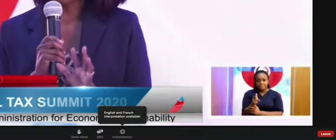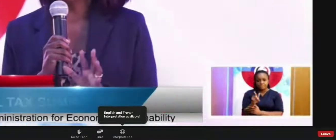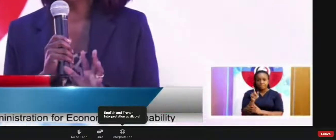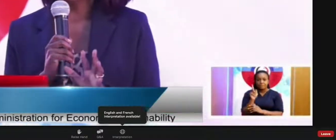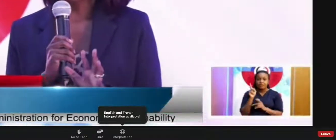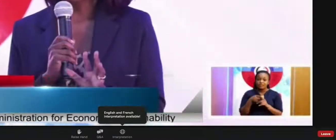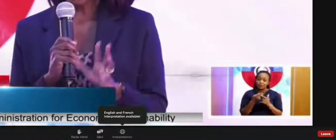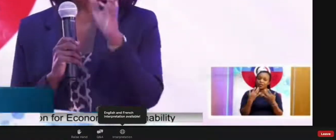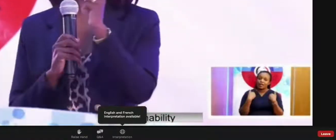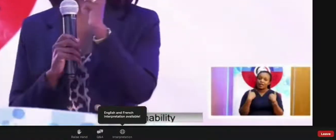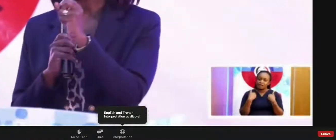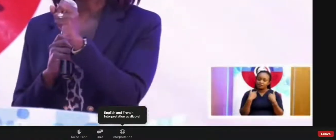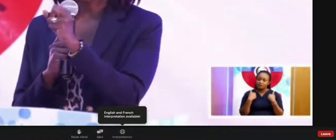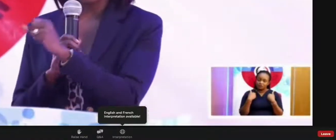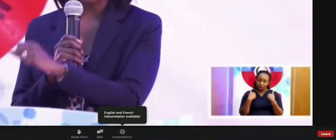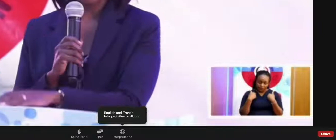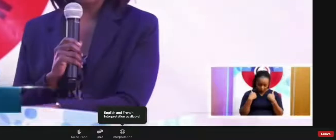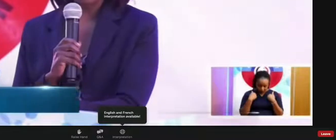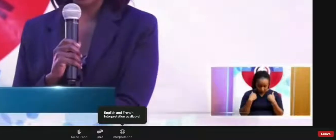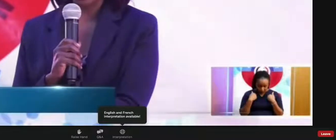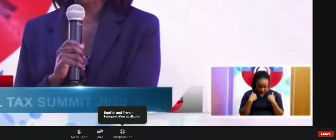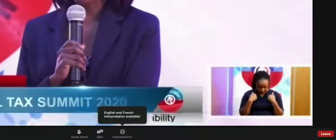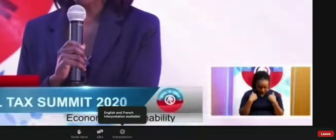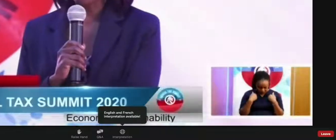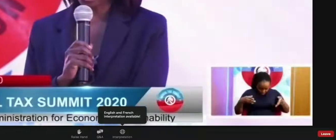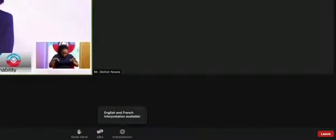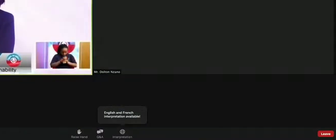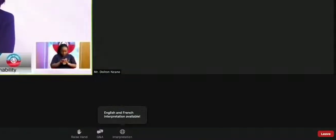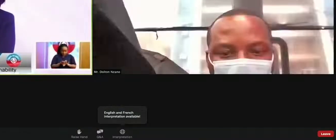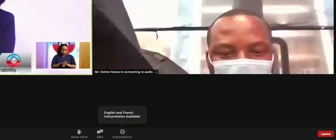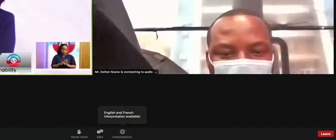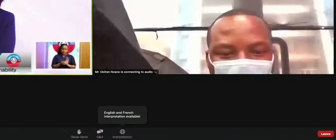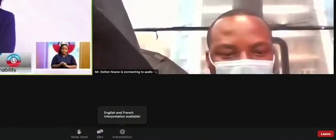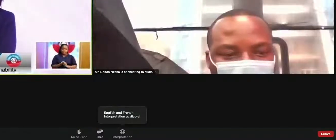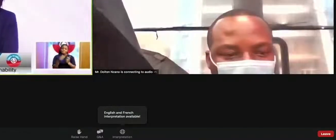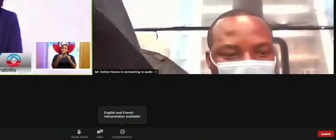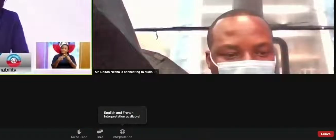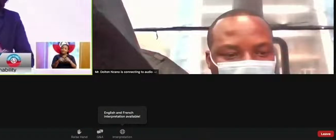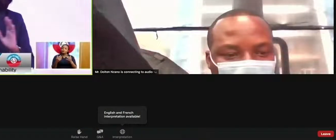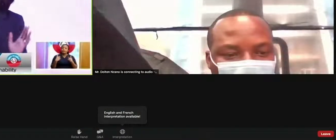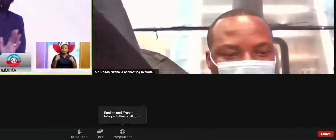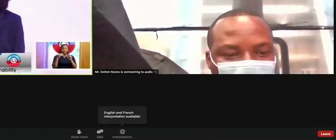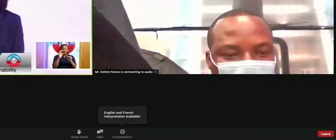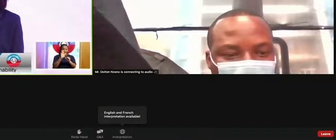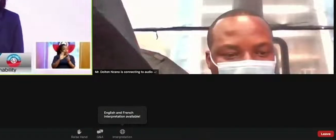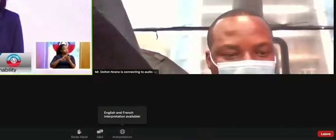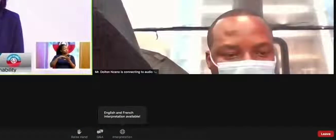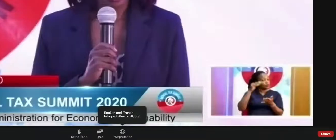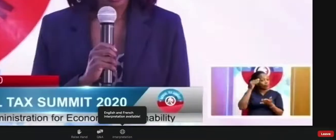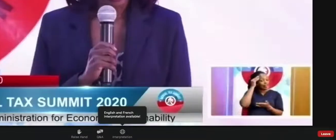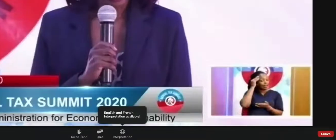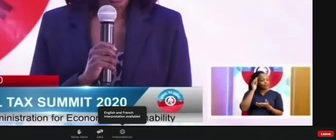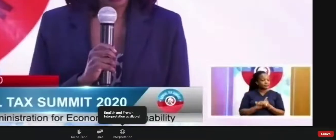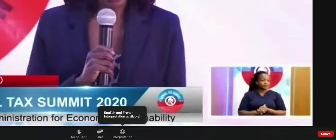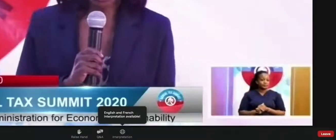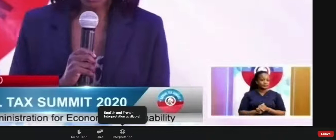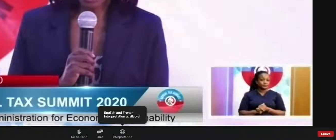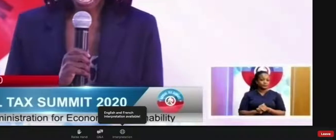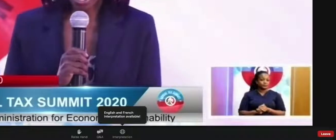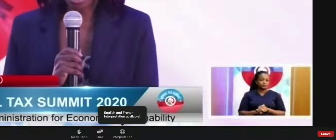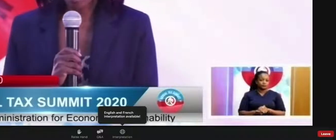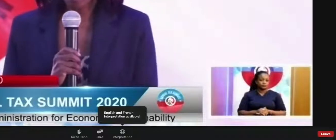then sadly, we will put it to a close. But we have lots to learn before we even get there. I'd like to